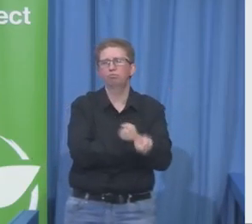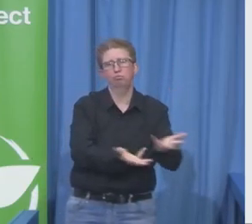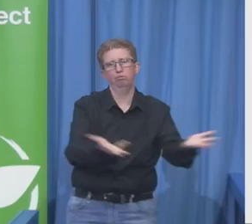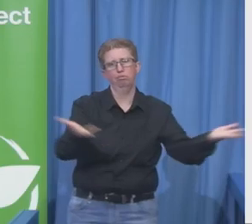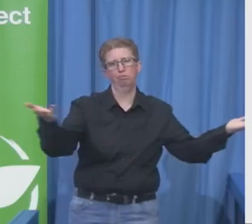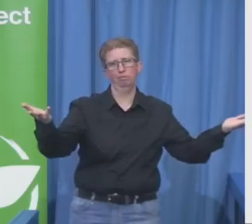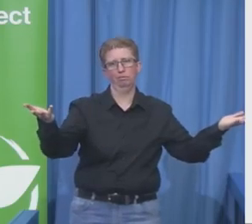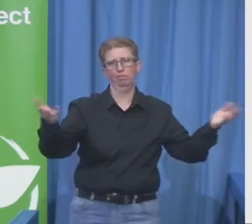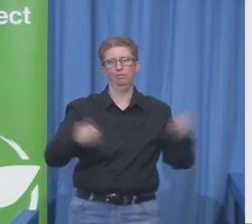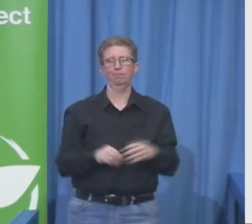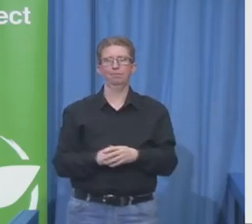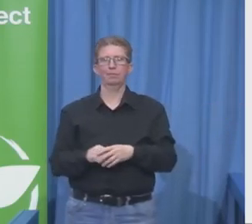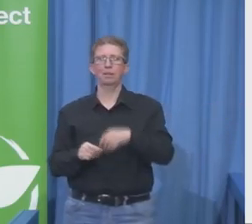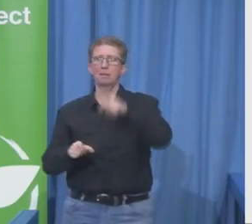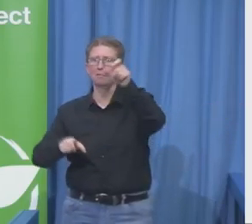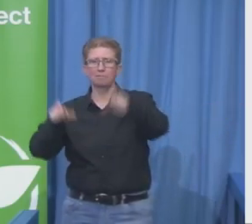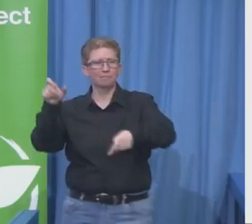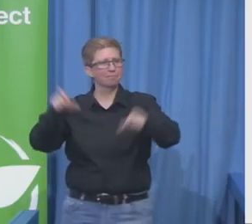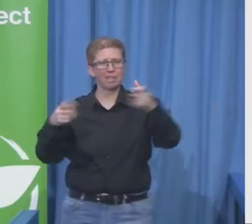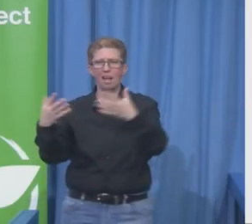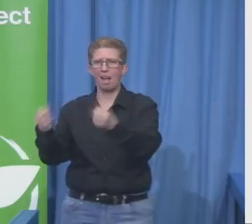candidates.